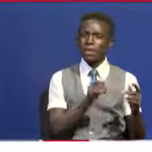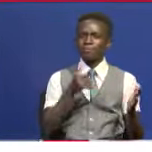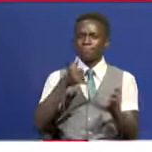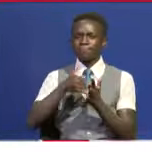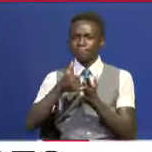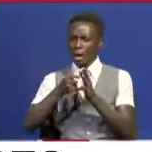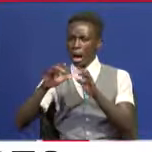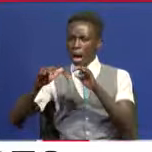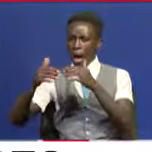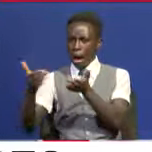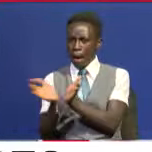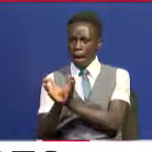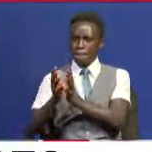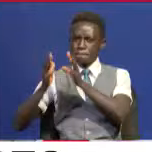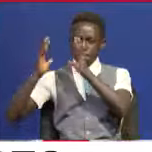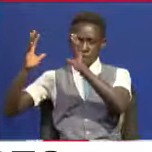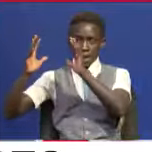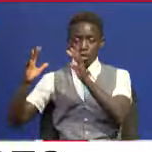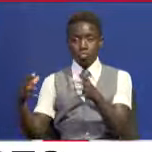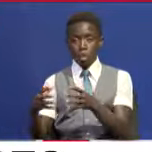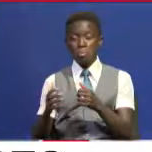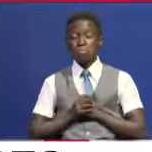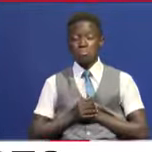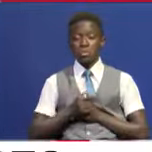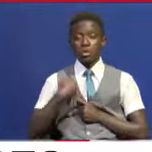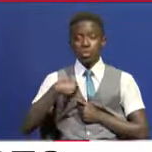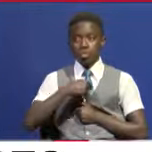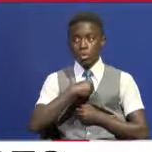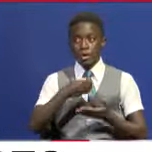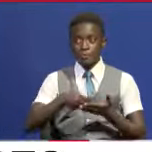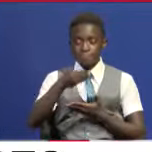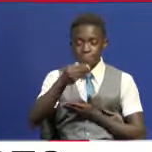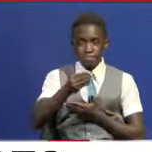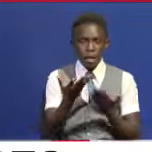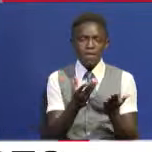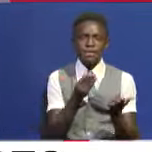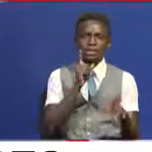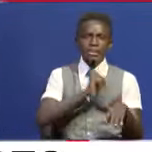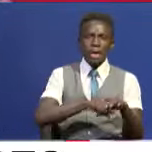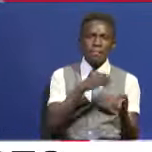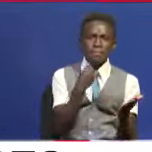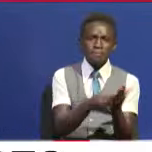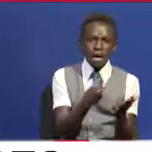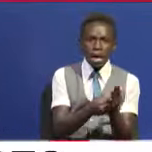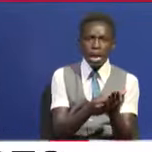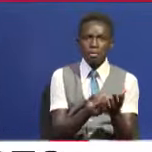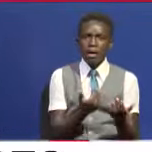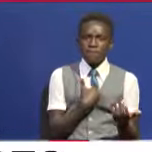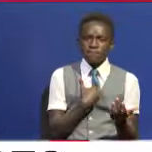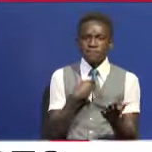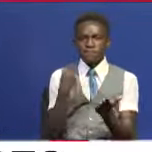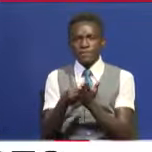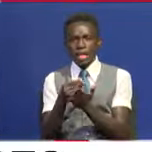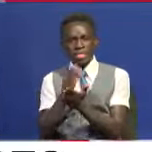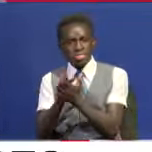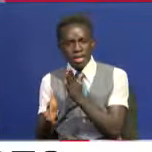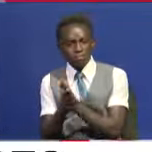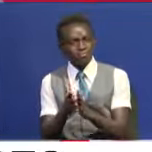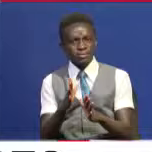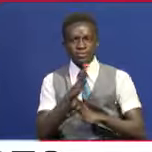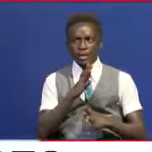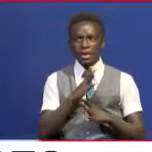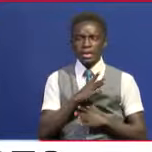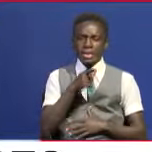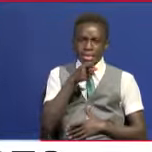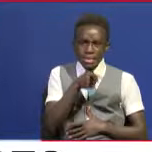that we're providing them with programs both on a financial basis and a non-financial basis. Is it something that happens overnight? Absolutely not. It is